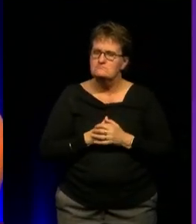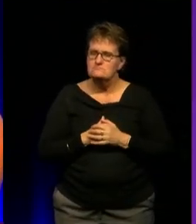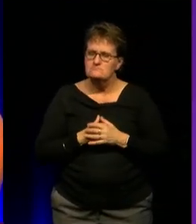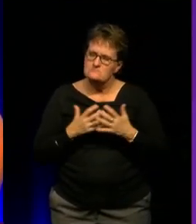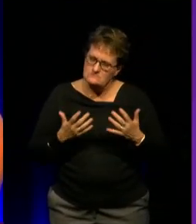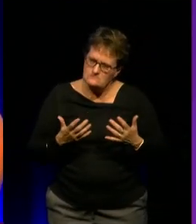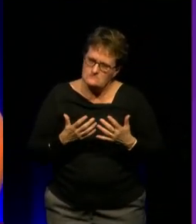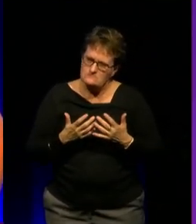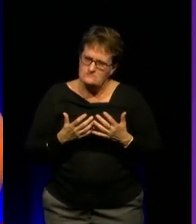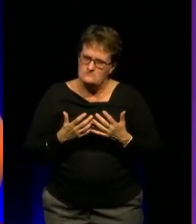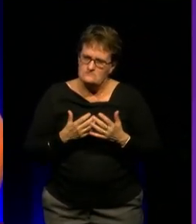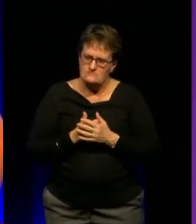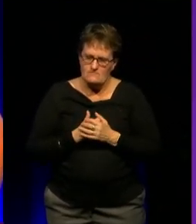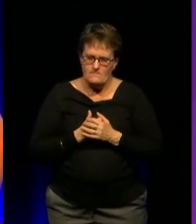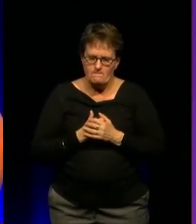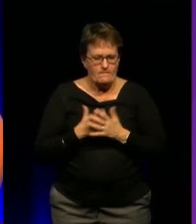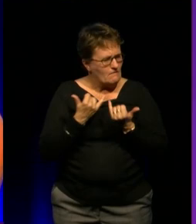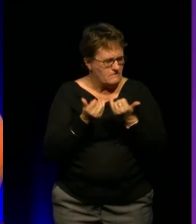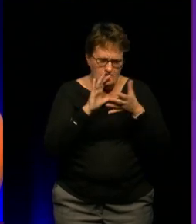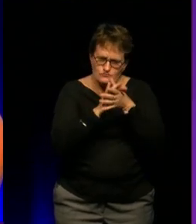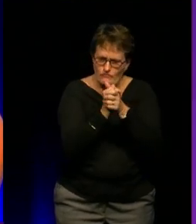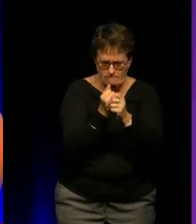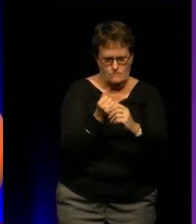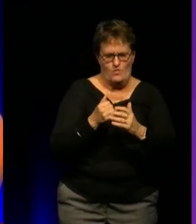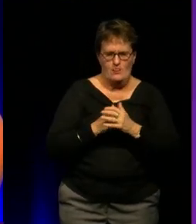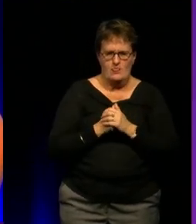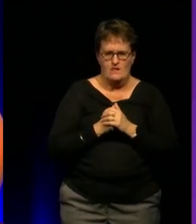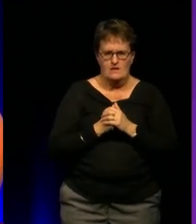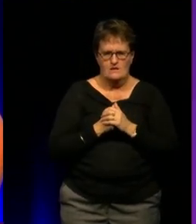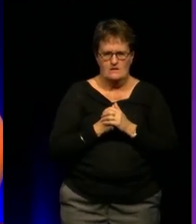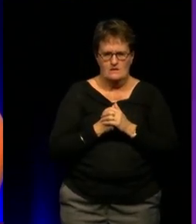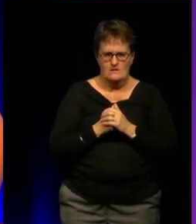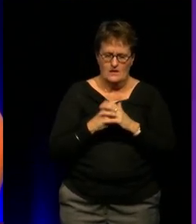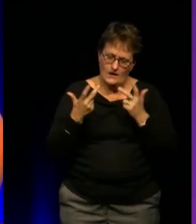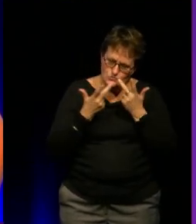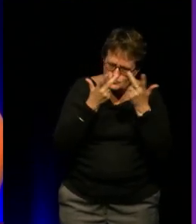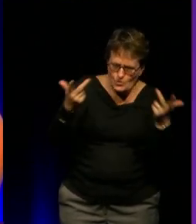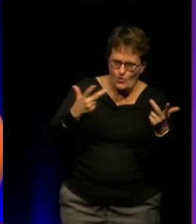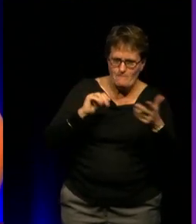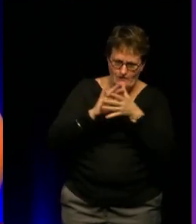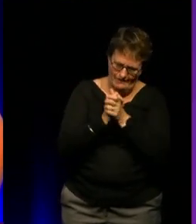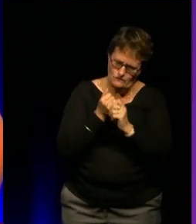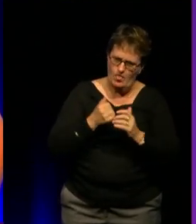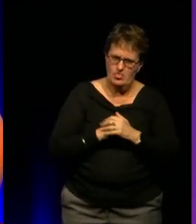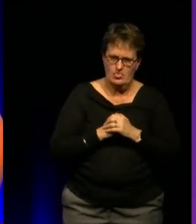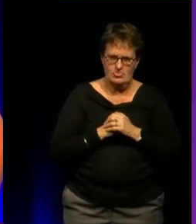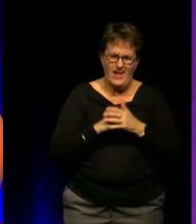So I'm very grateful of that. And being grateful shows that appreciation,